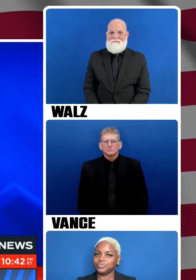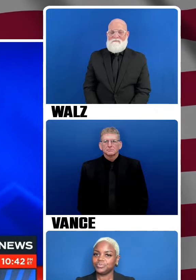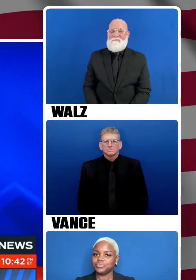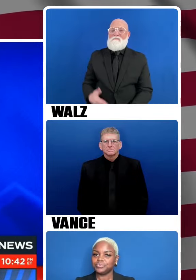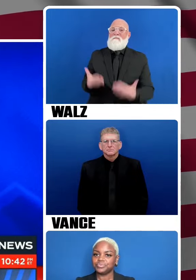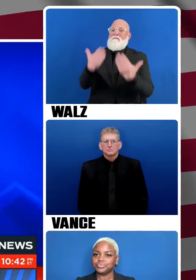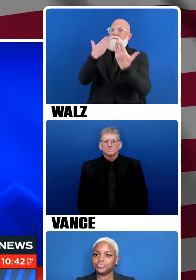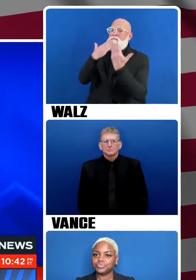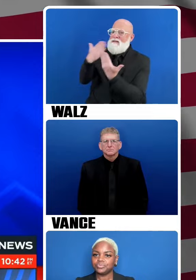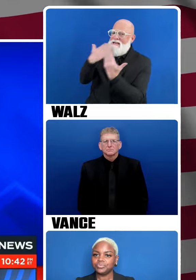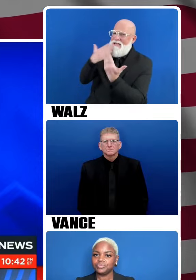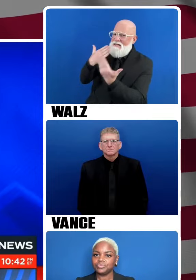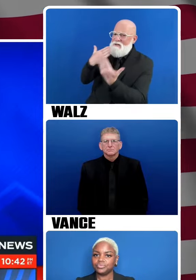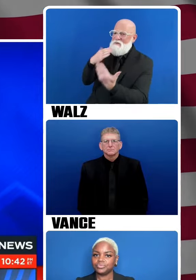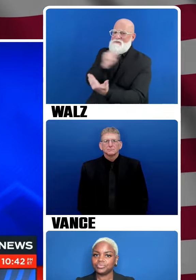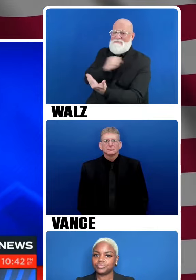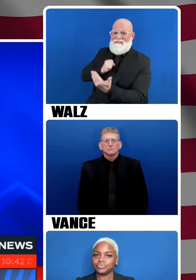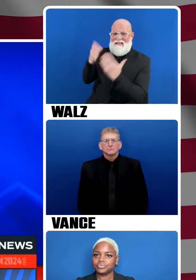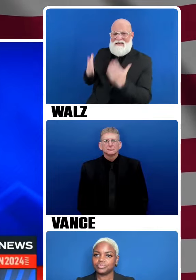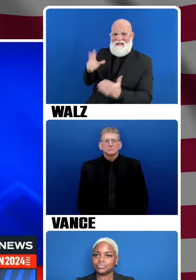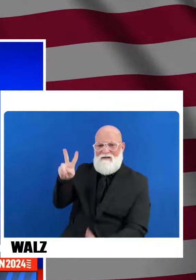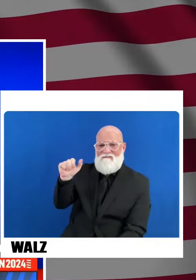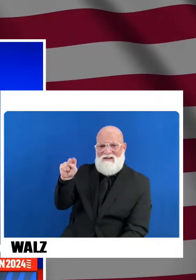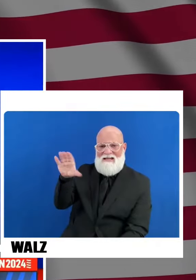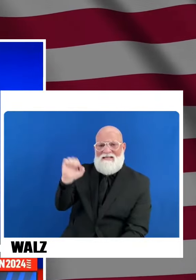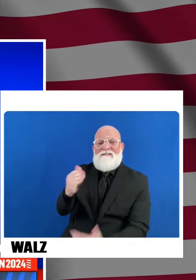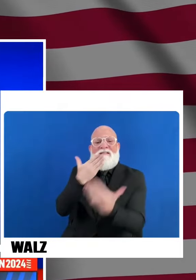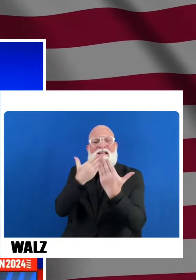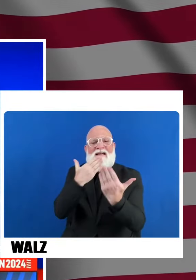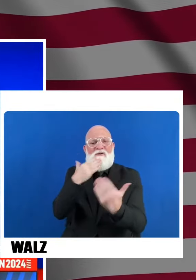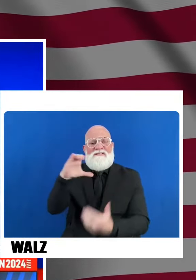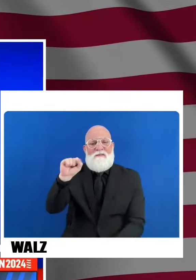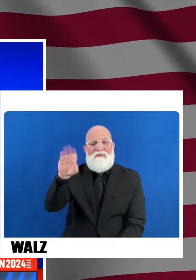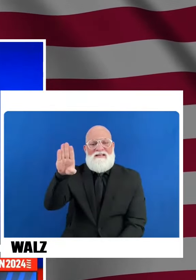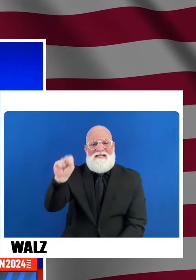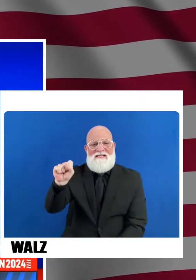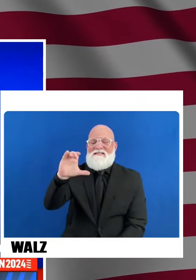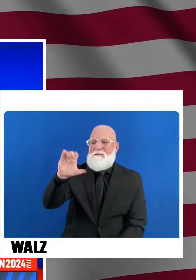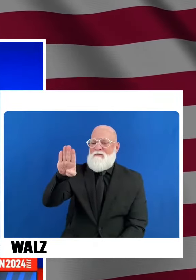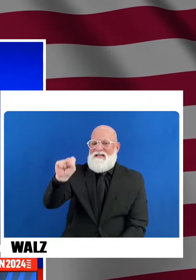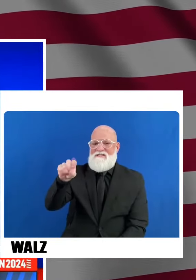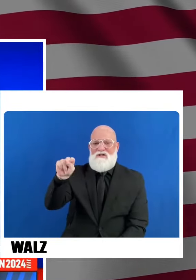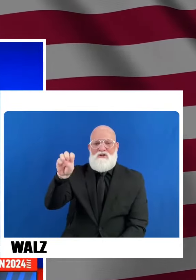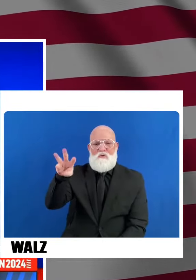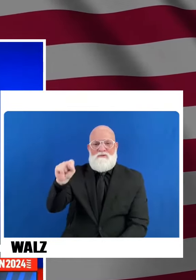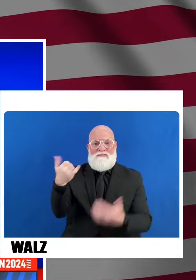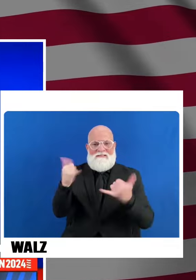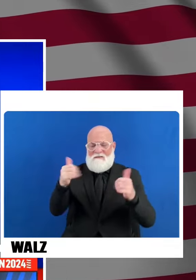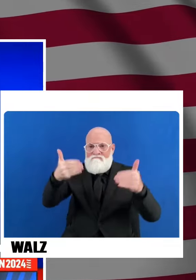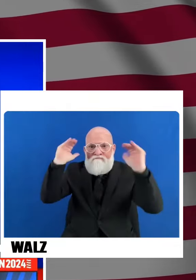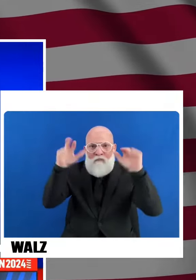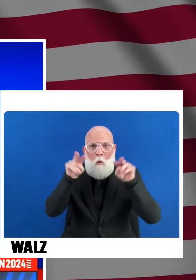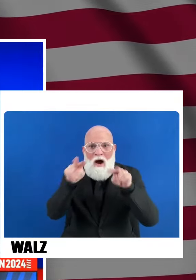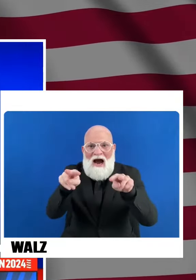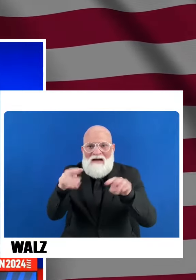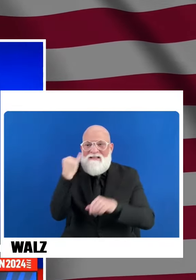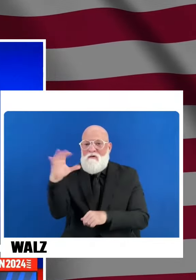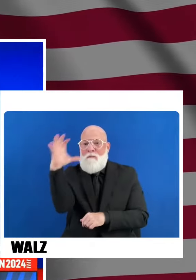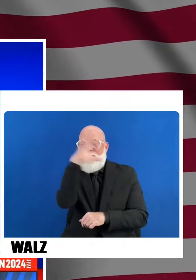importantly, thank you to all of you. If you're still up and the folks who miss Dancing with Our Stars, I appreciate it. But look, the support of the